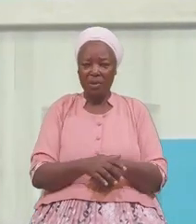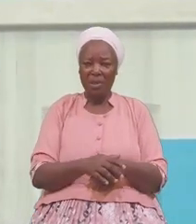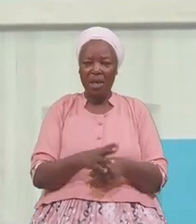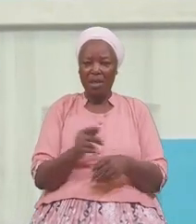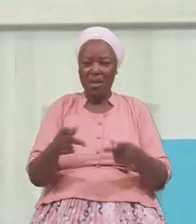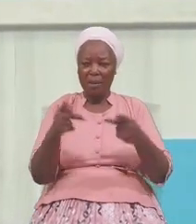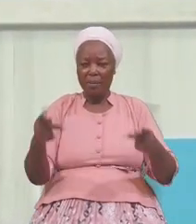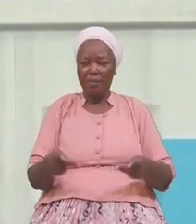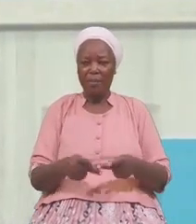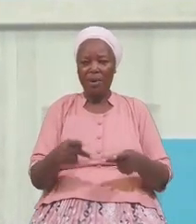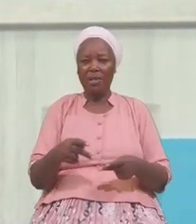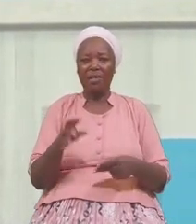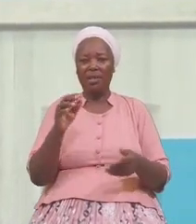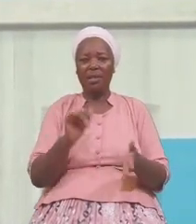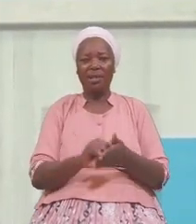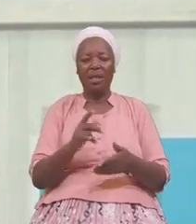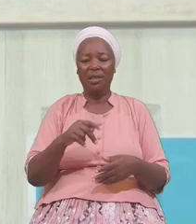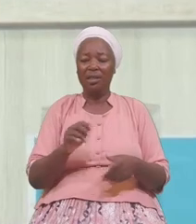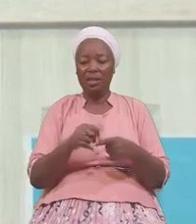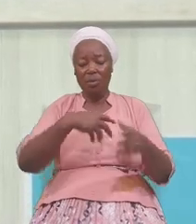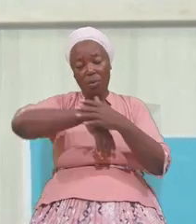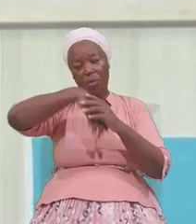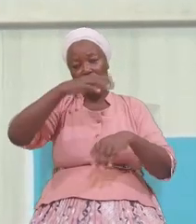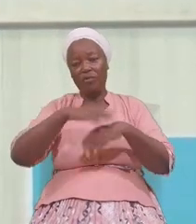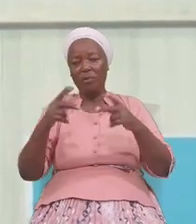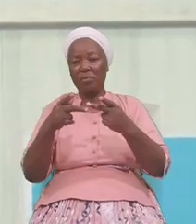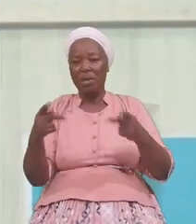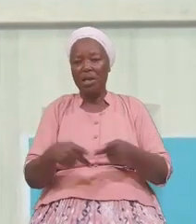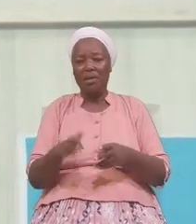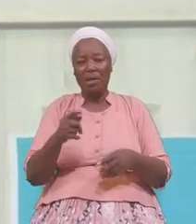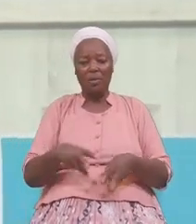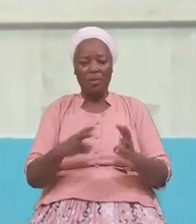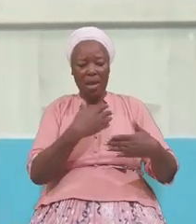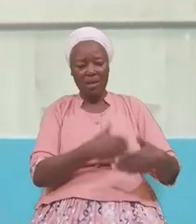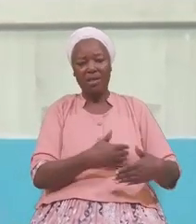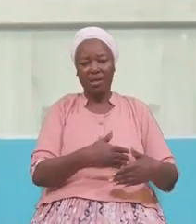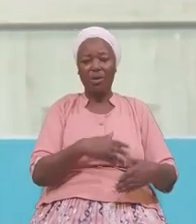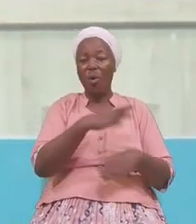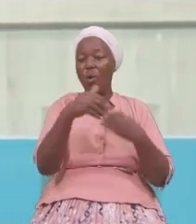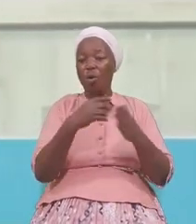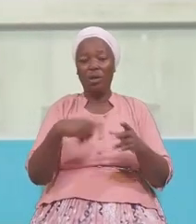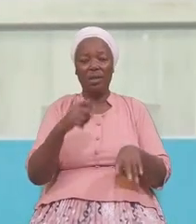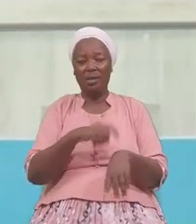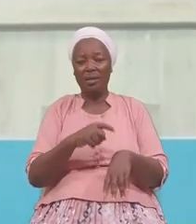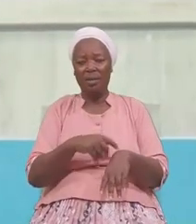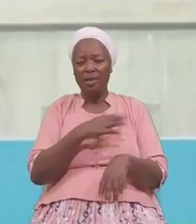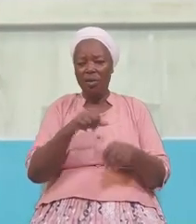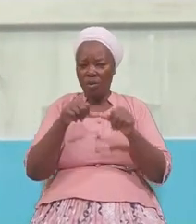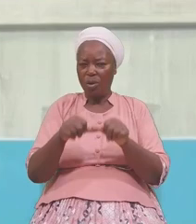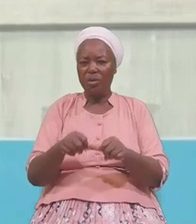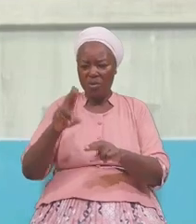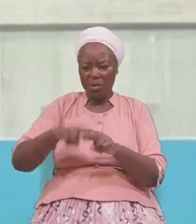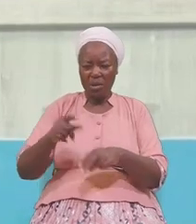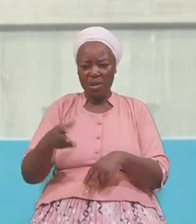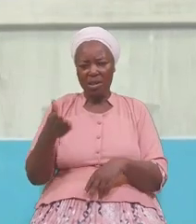premises they've been sitting, their comfort zone by the wayside all the time. They keep on